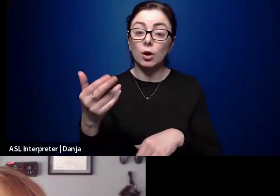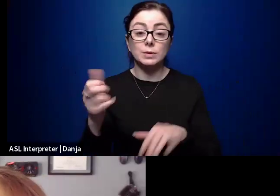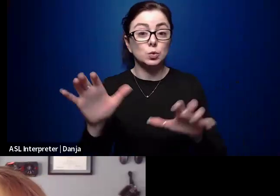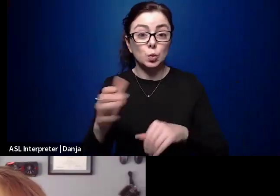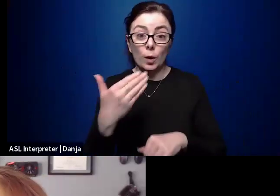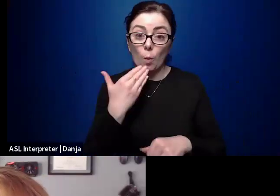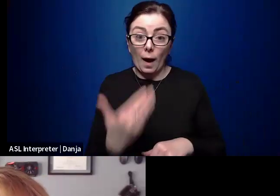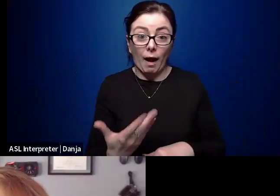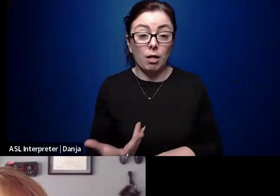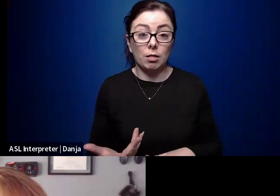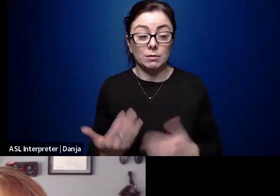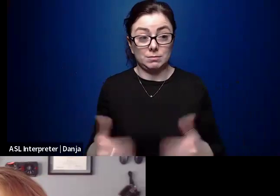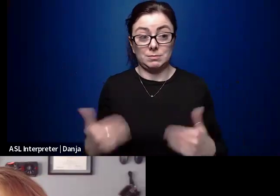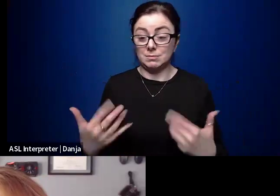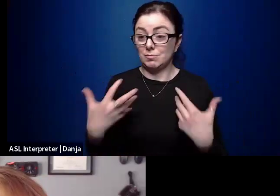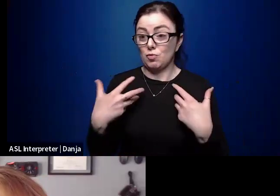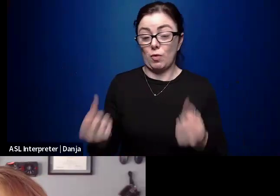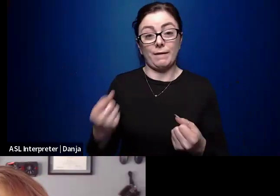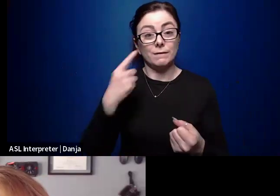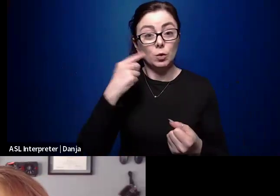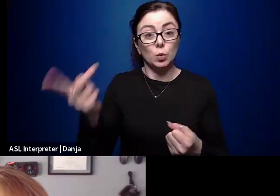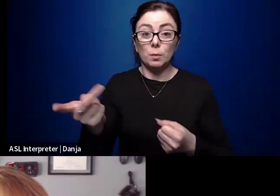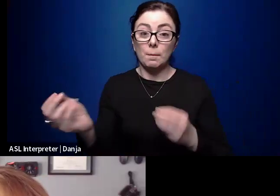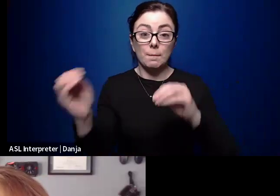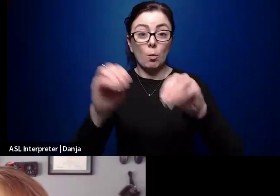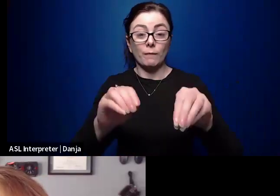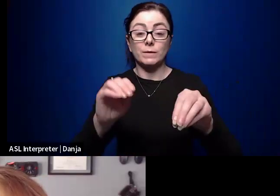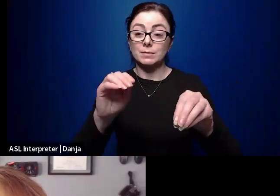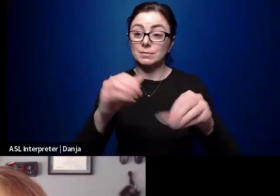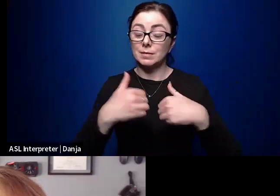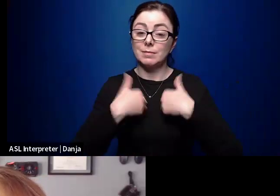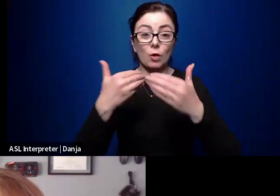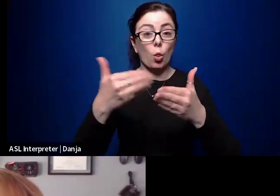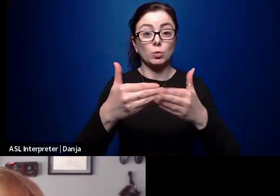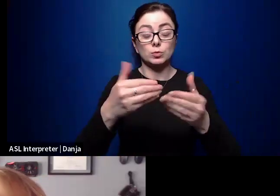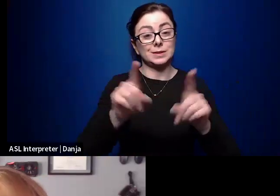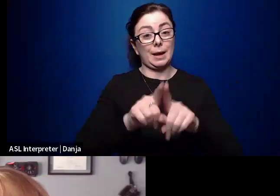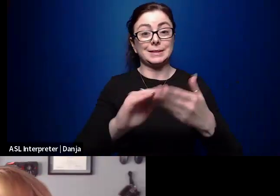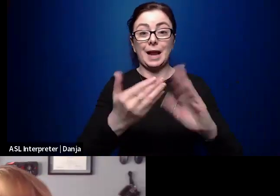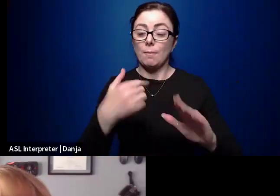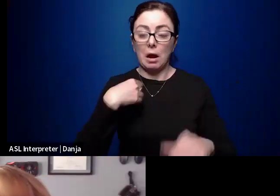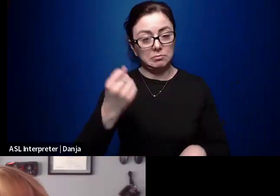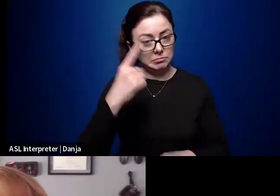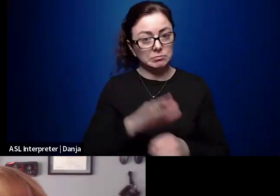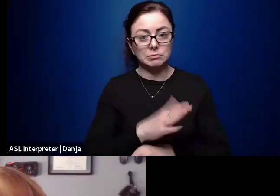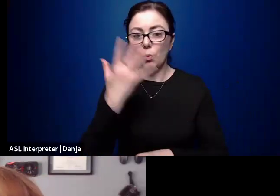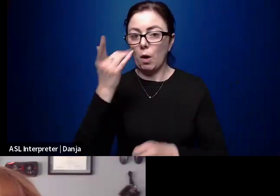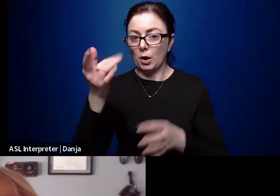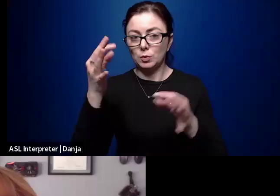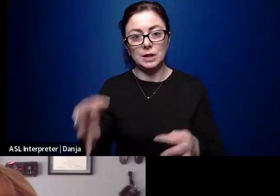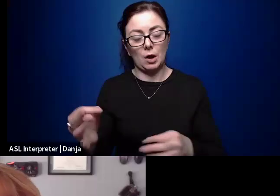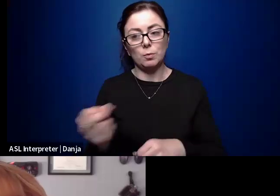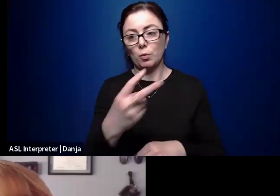brave of you to move closer to him, but I completely, yeah, understand why you would. Yeah, absolutely. I mean, it's been